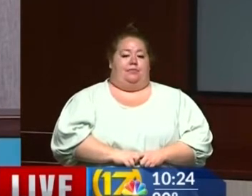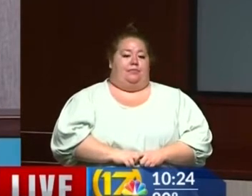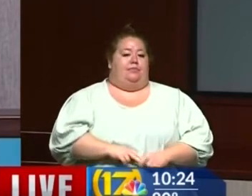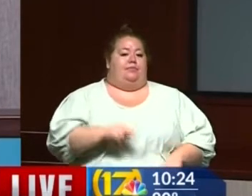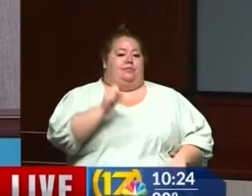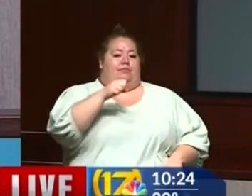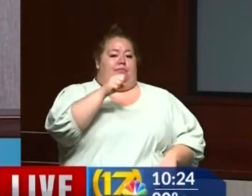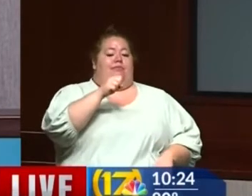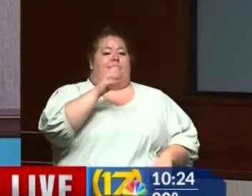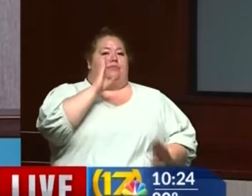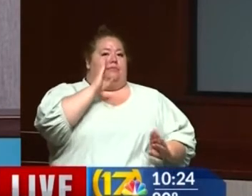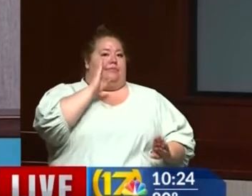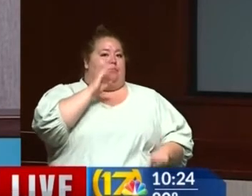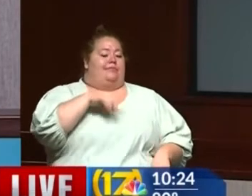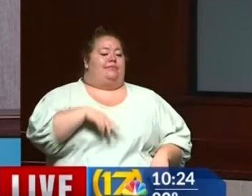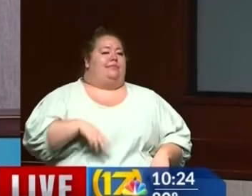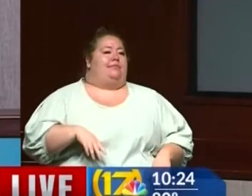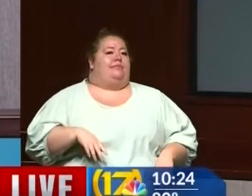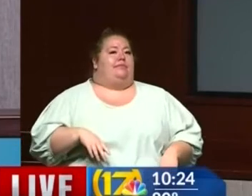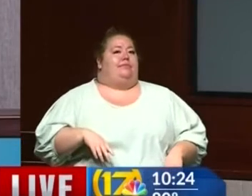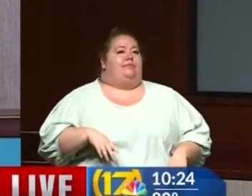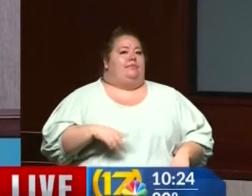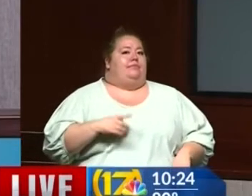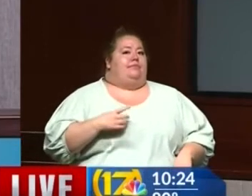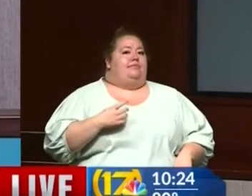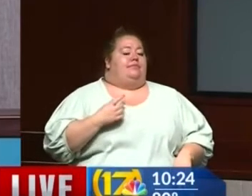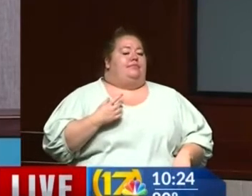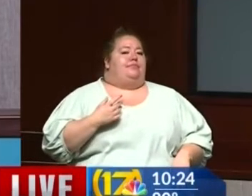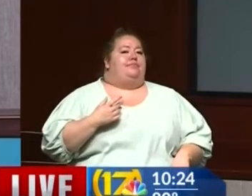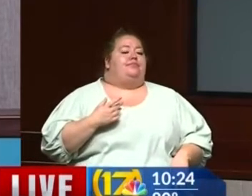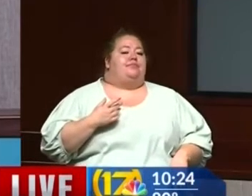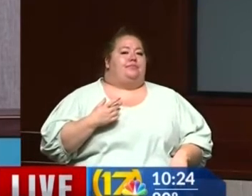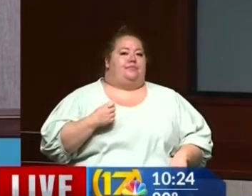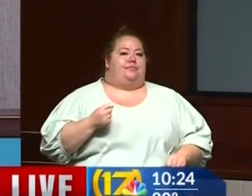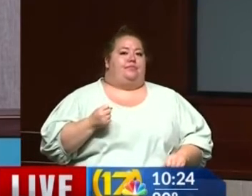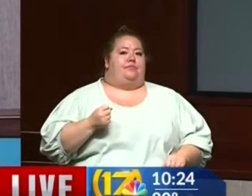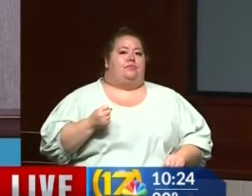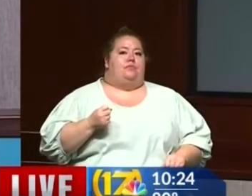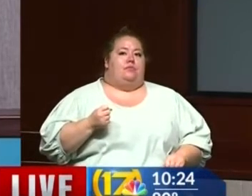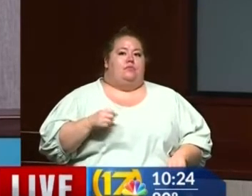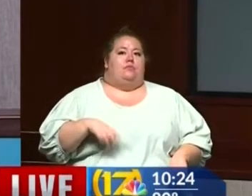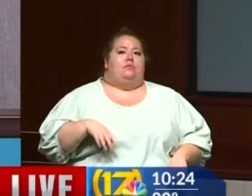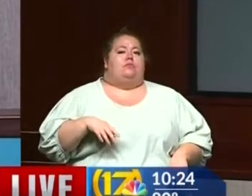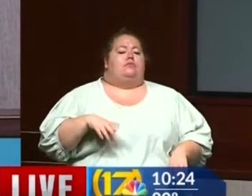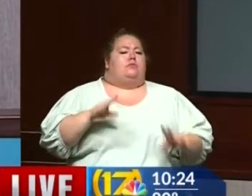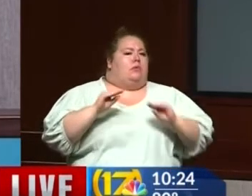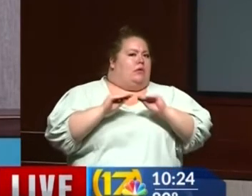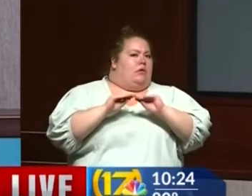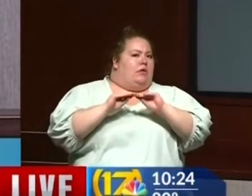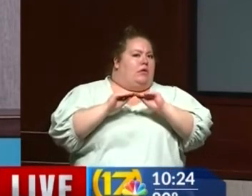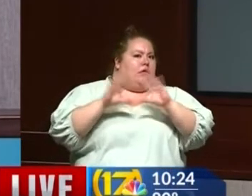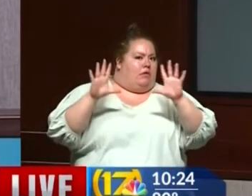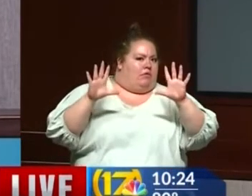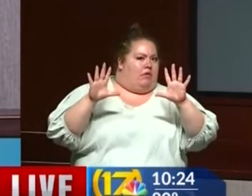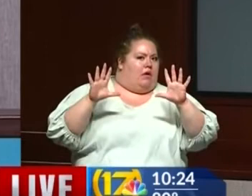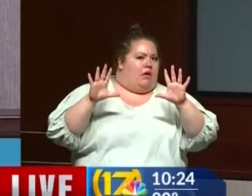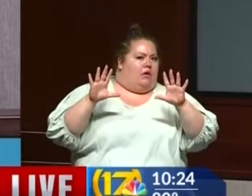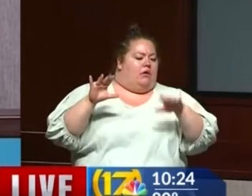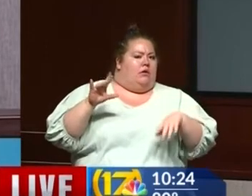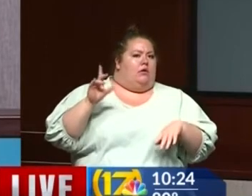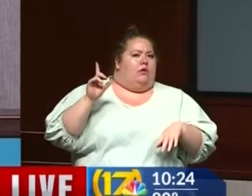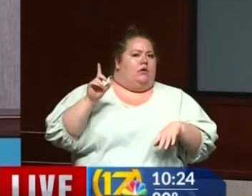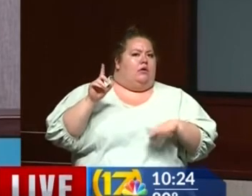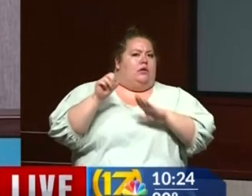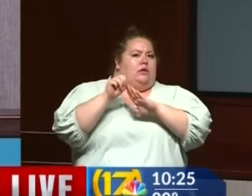Yeah, hi there, guys. Thanks. Wondering if there could be some clarification on why the state is